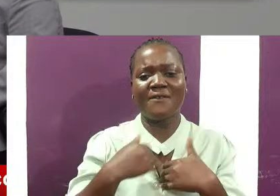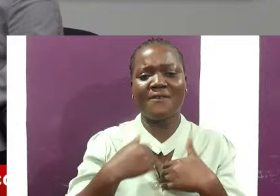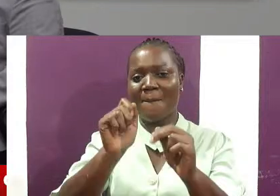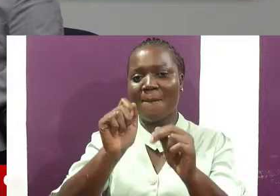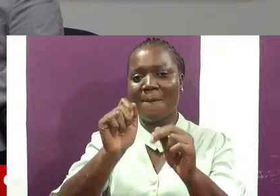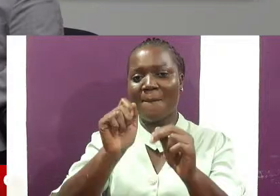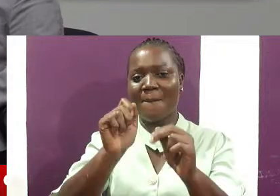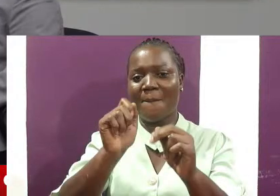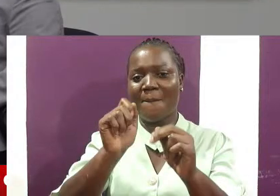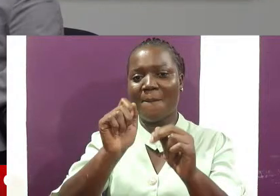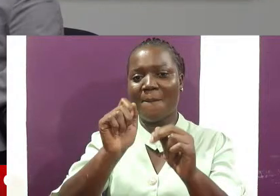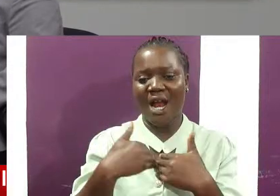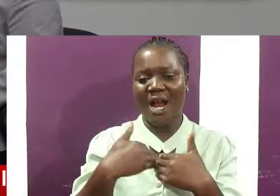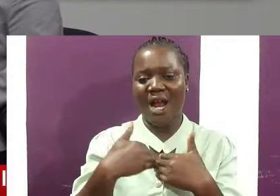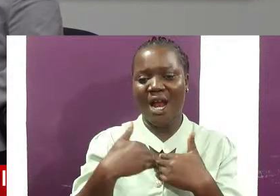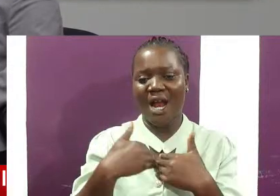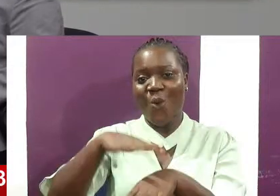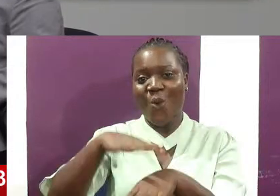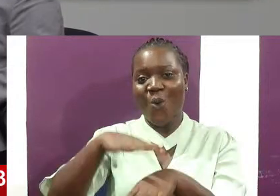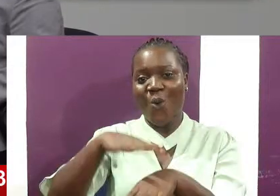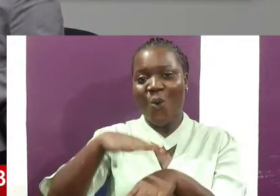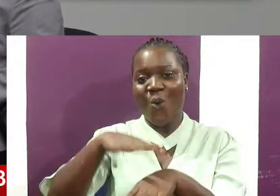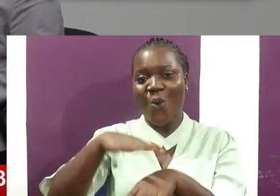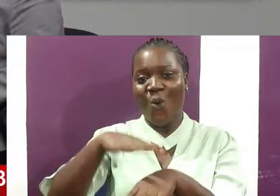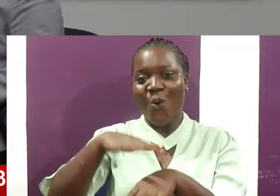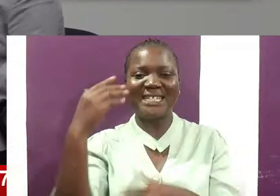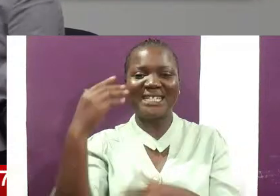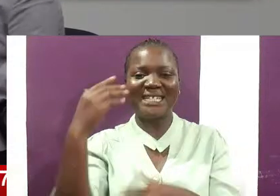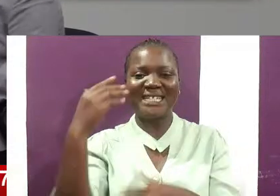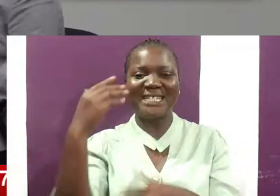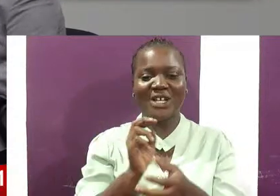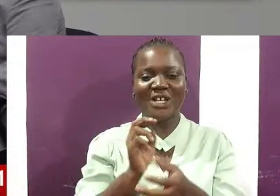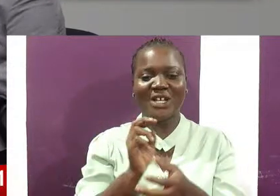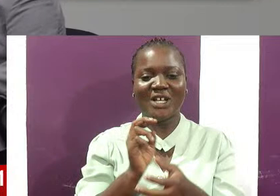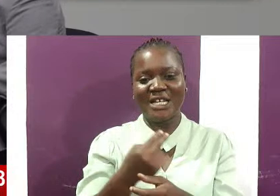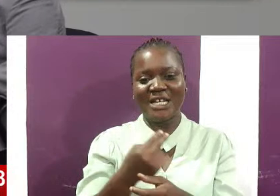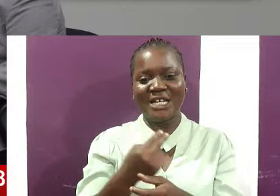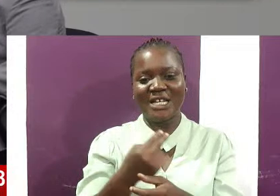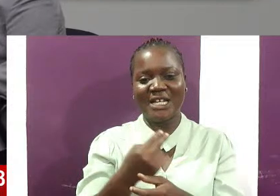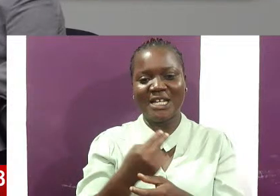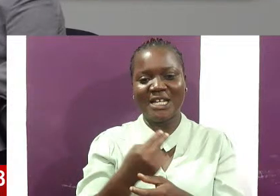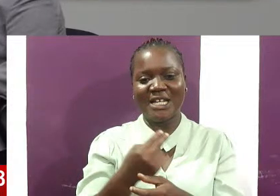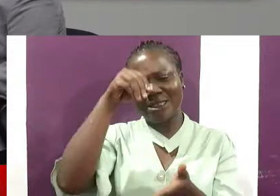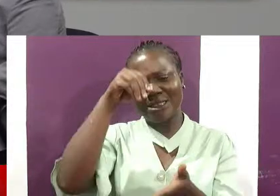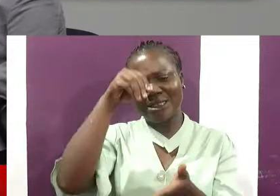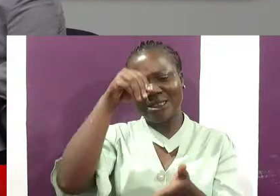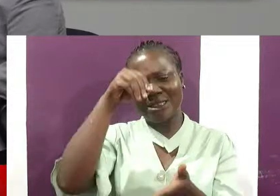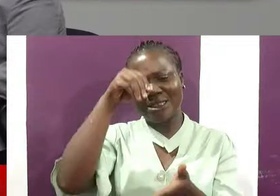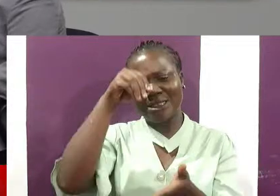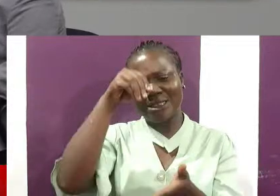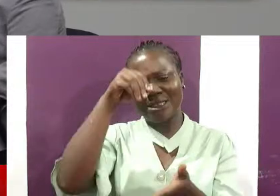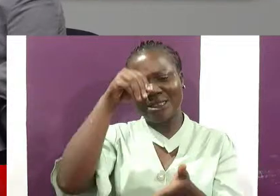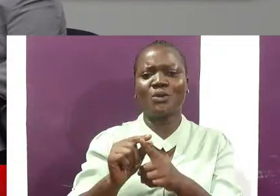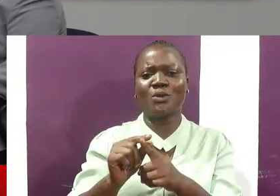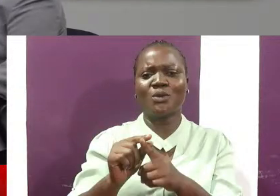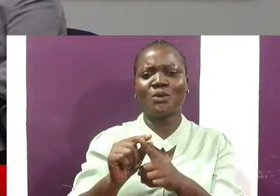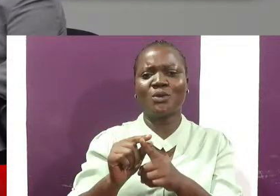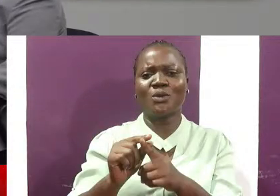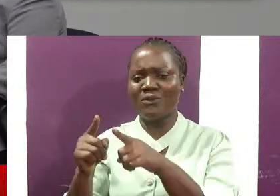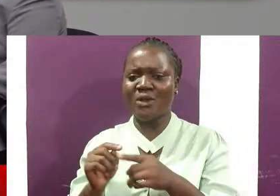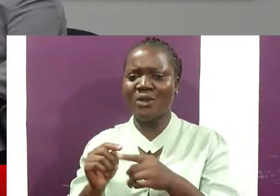Michael Clark, and Wahanama, yet to me, and there she are dear. Baby, I do some more questions. I hold all I